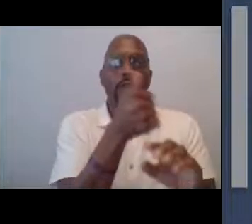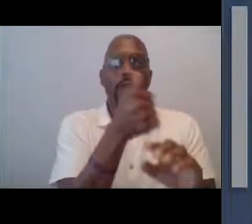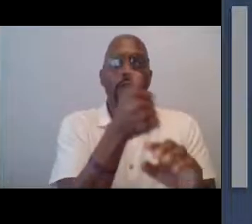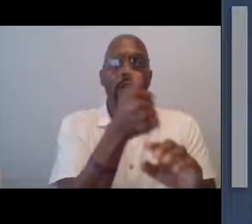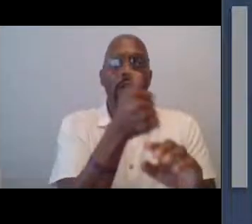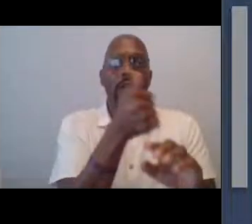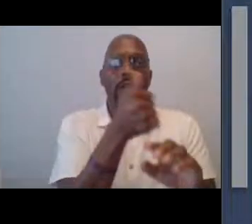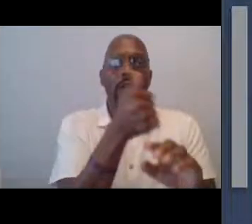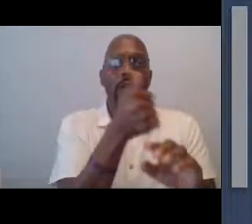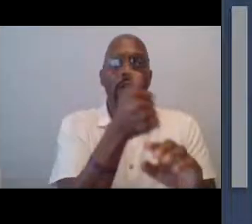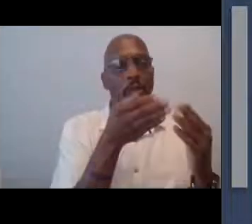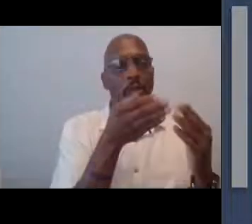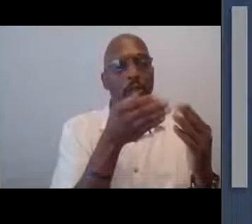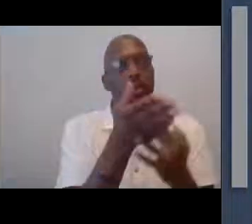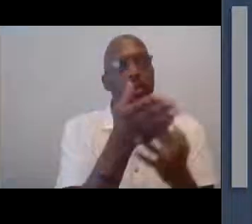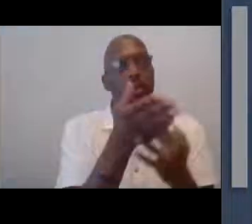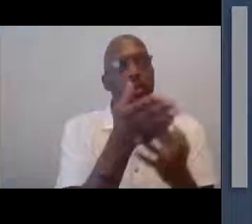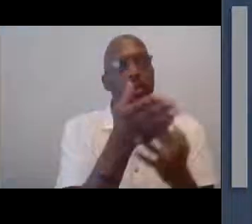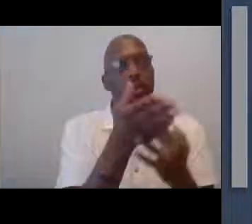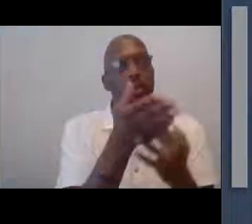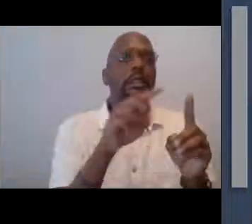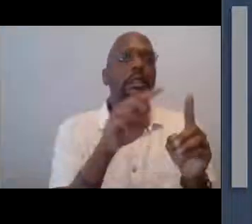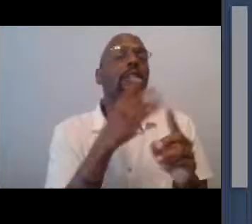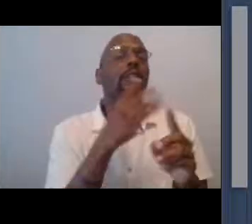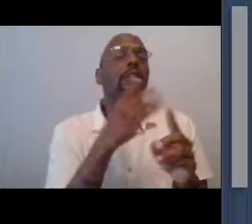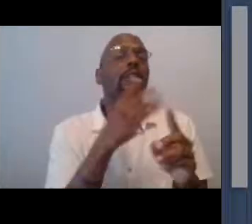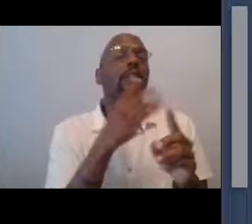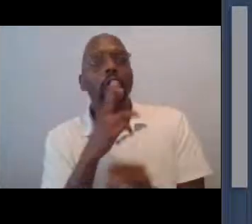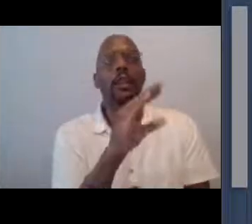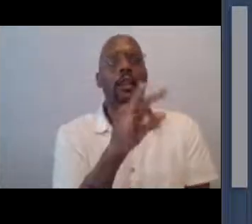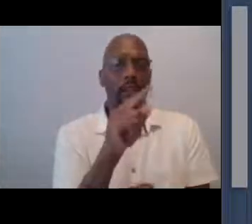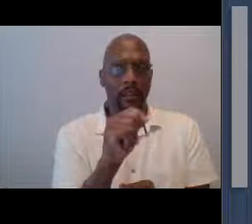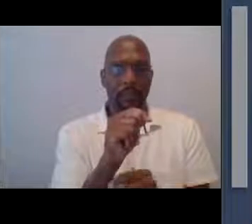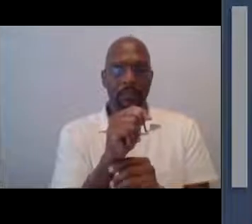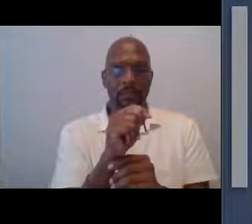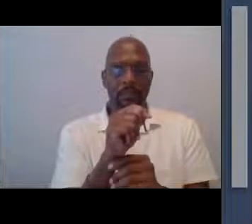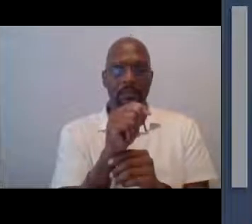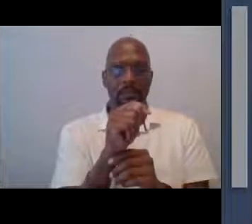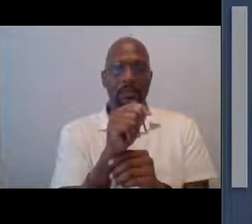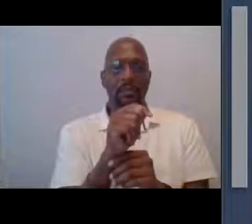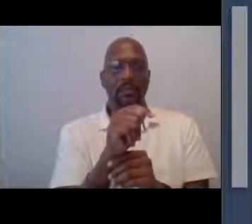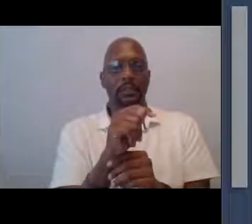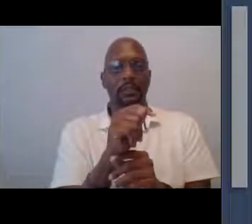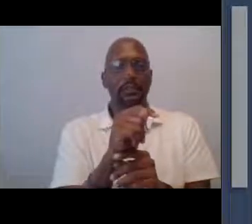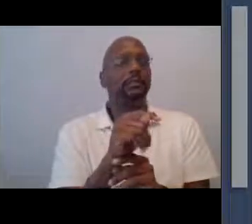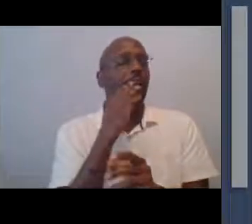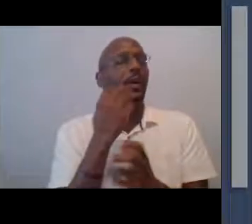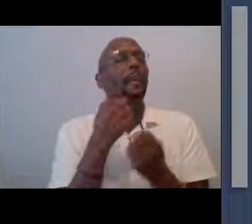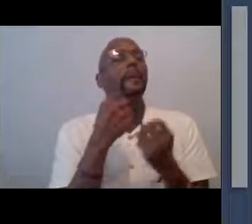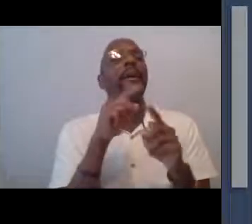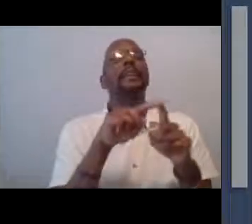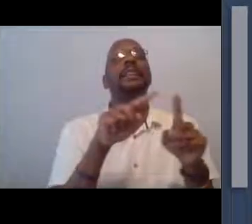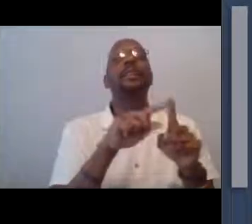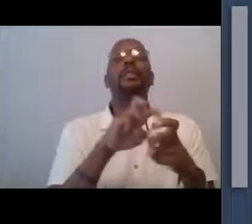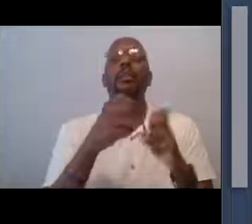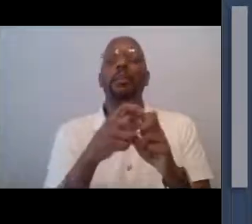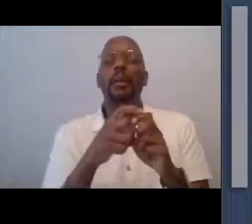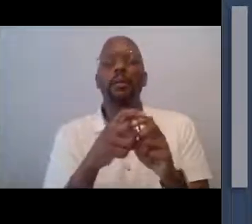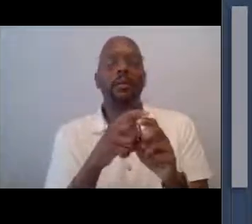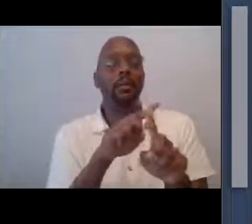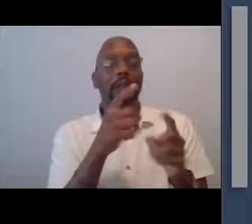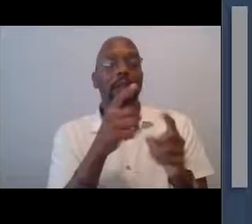inclusive multiracial coalitions that seek to enact pragmatic policy solutions. That is why the actions